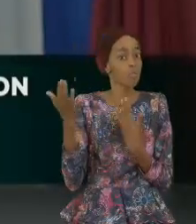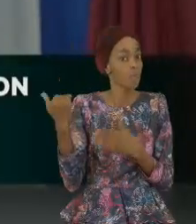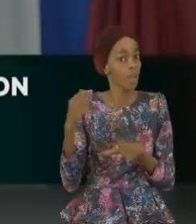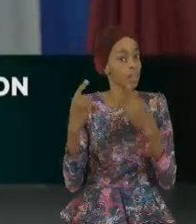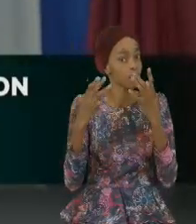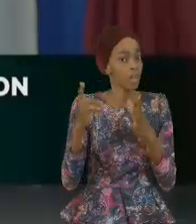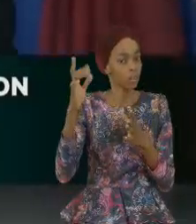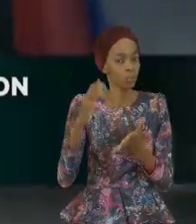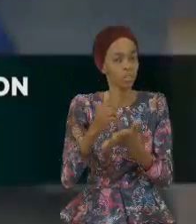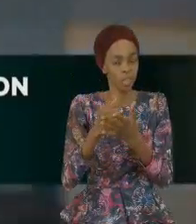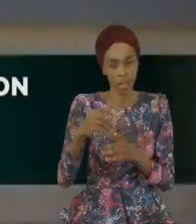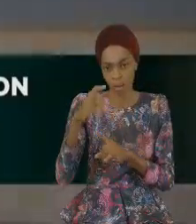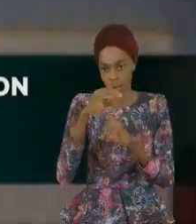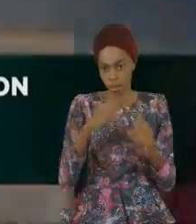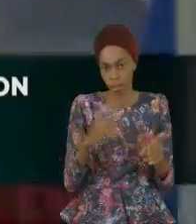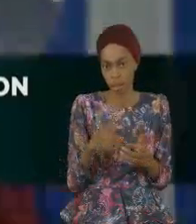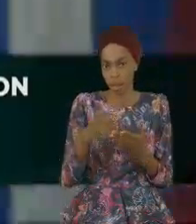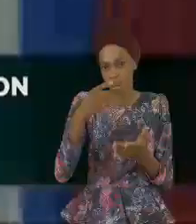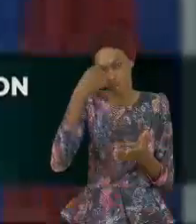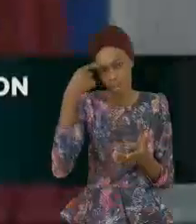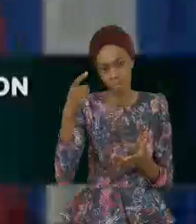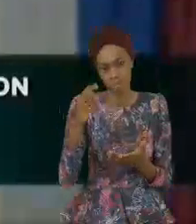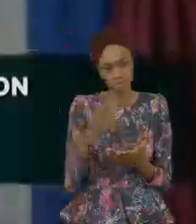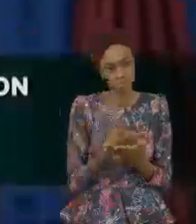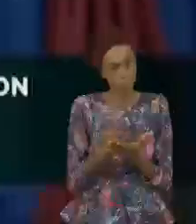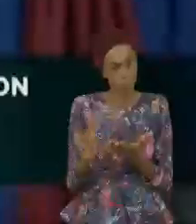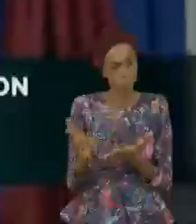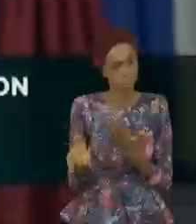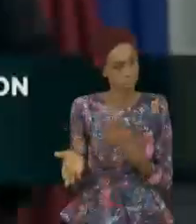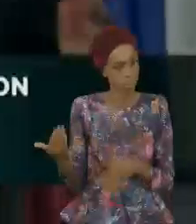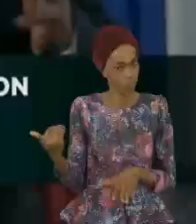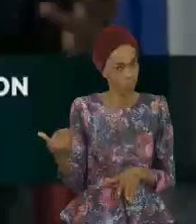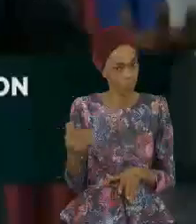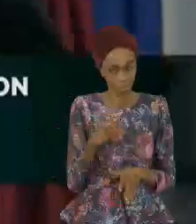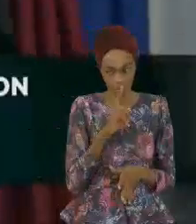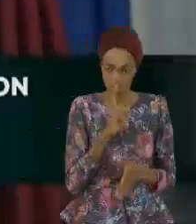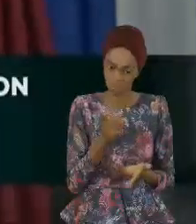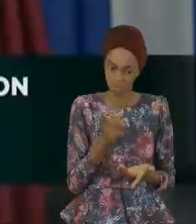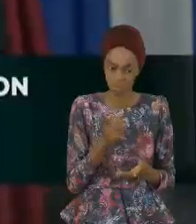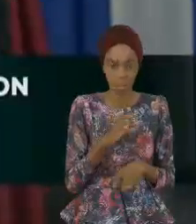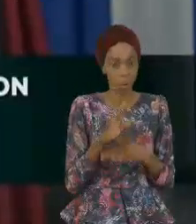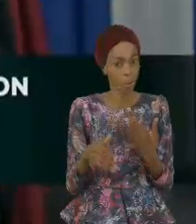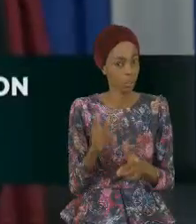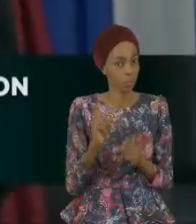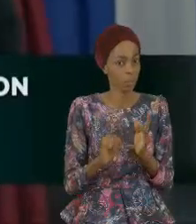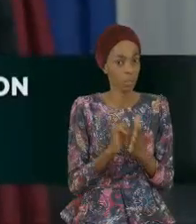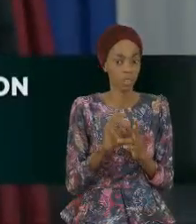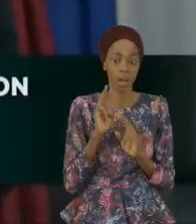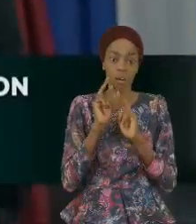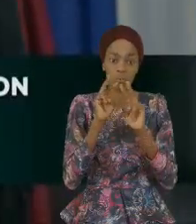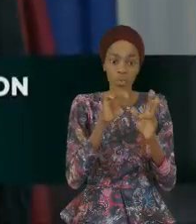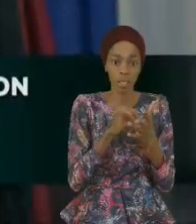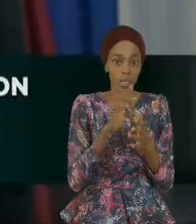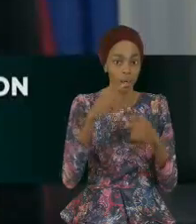them. Because you failed before. Is that so? All the people you are looking at that are succeeding